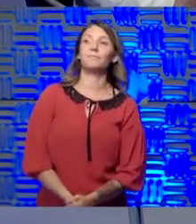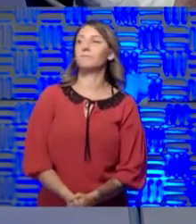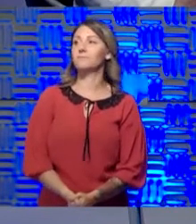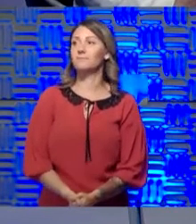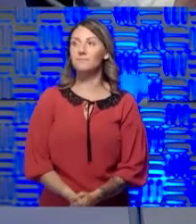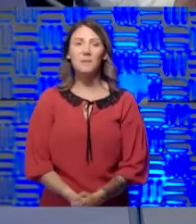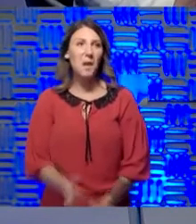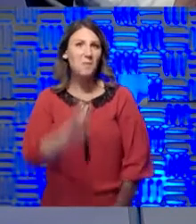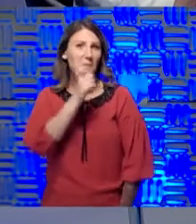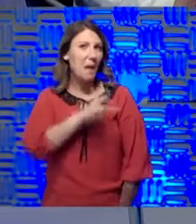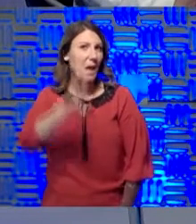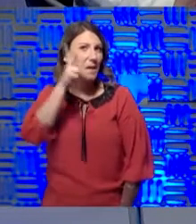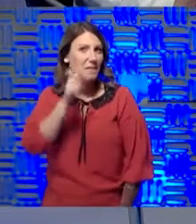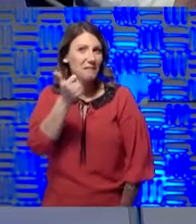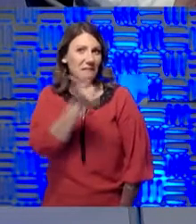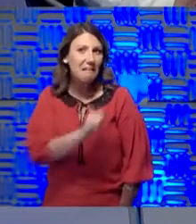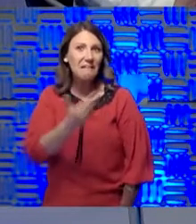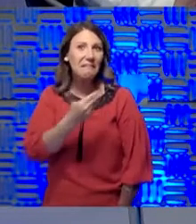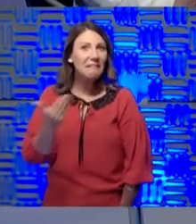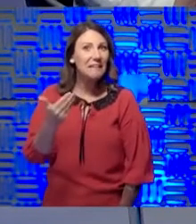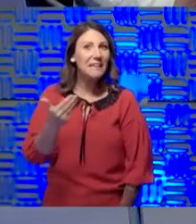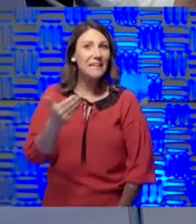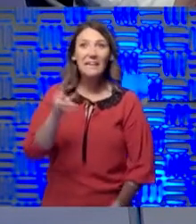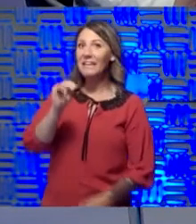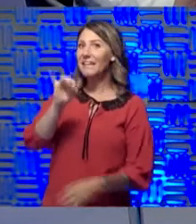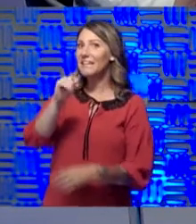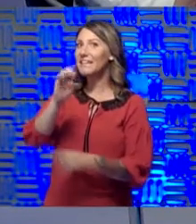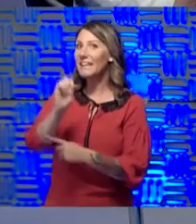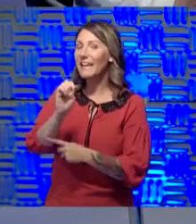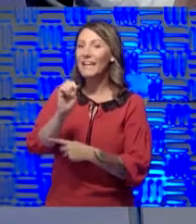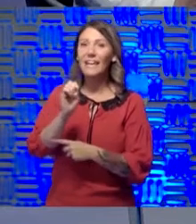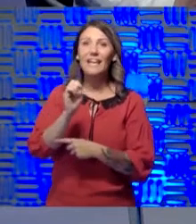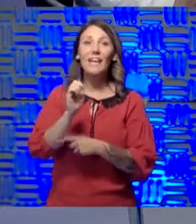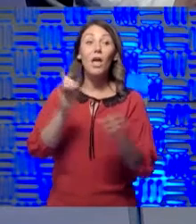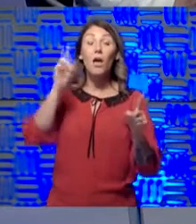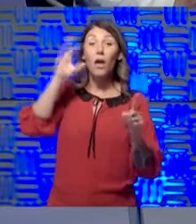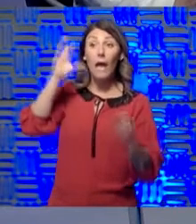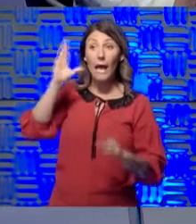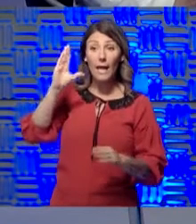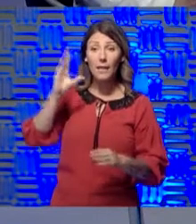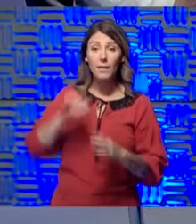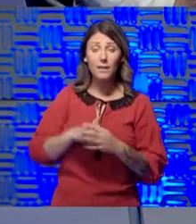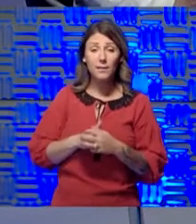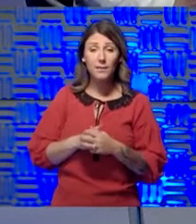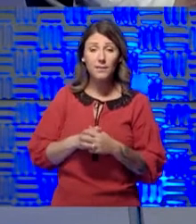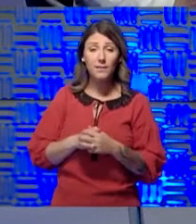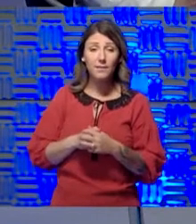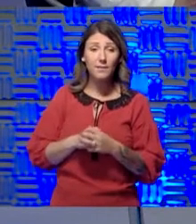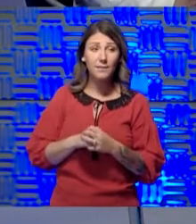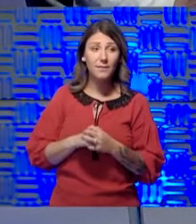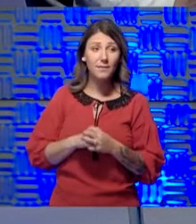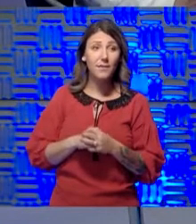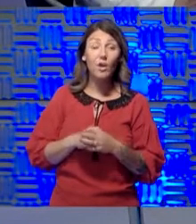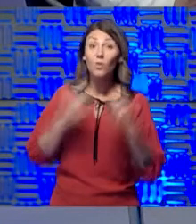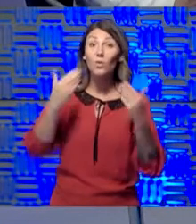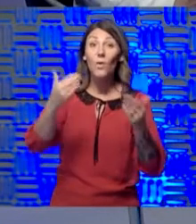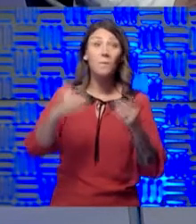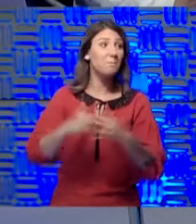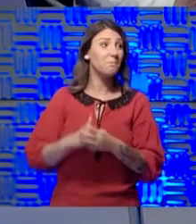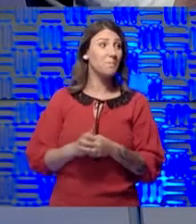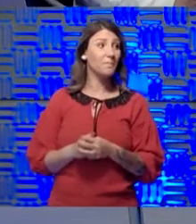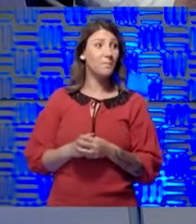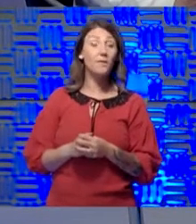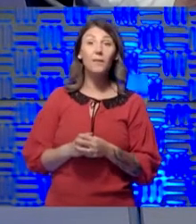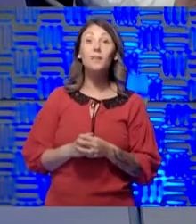I'm not hearing anything. So, Nate, do we have any questions from some of our audience that are coming through? Yep.